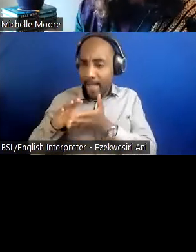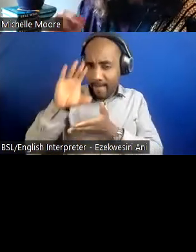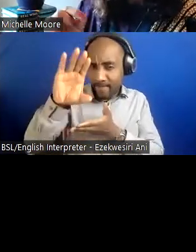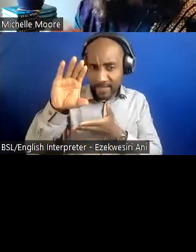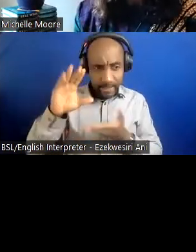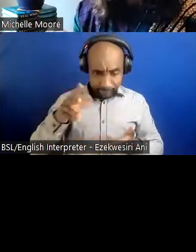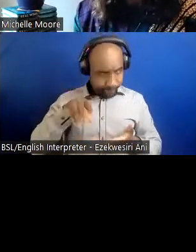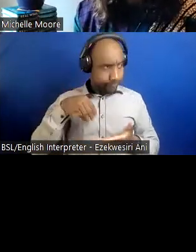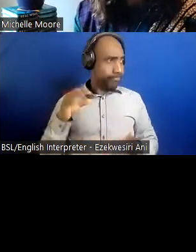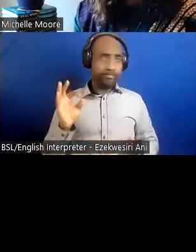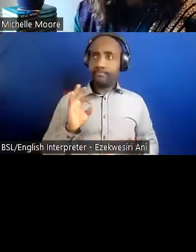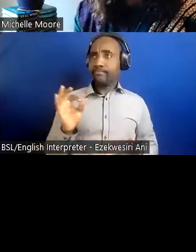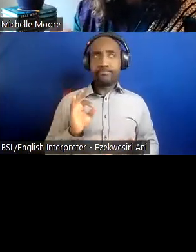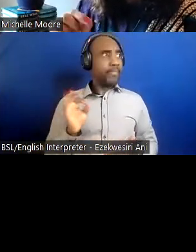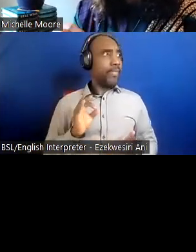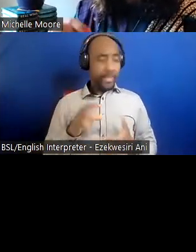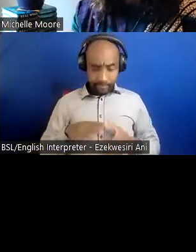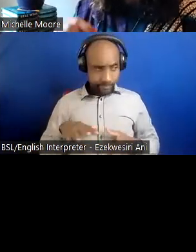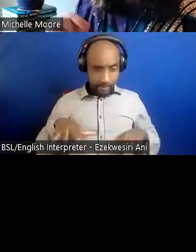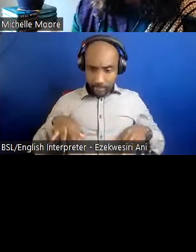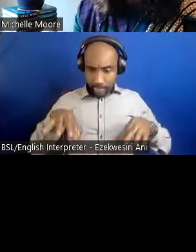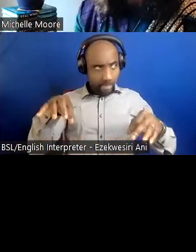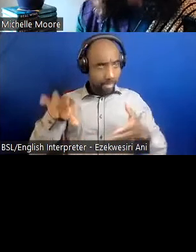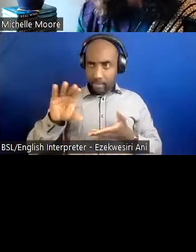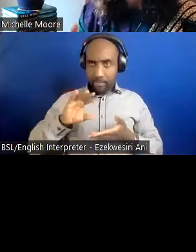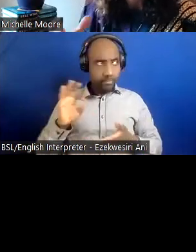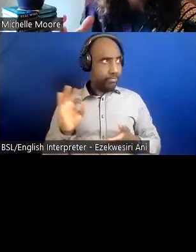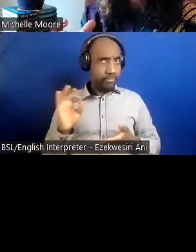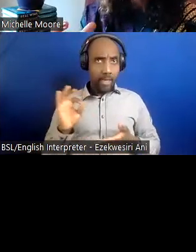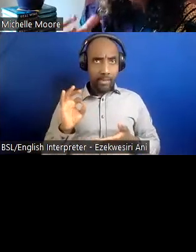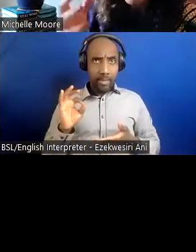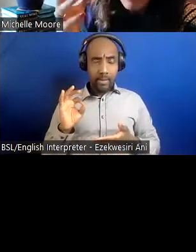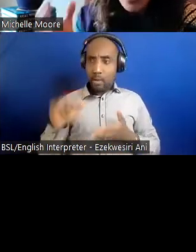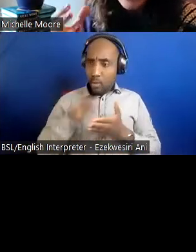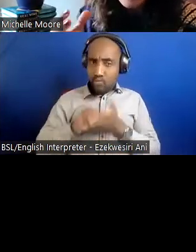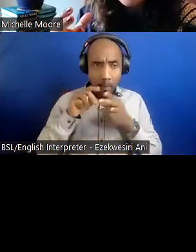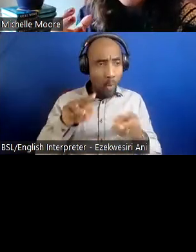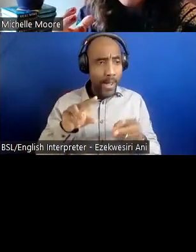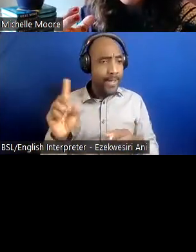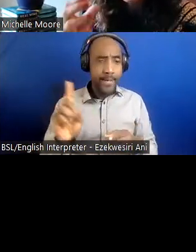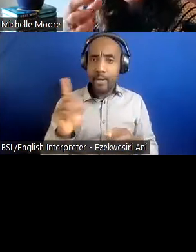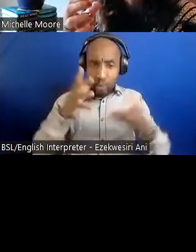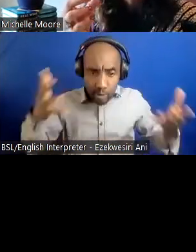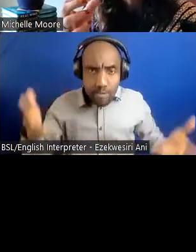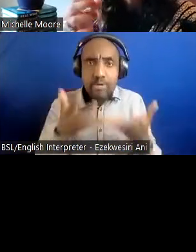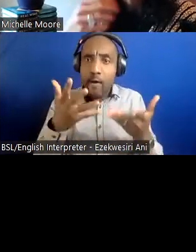reaching some of those grassroots organisations in the way it could and should to mobilise them to be able to develop